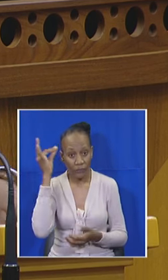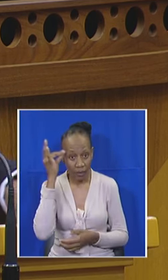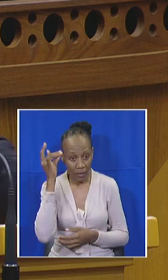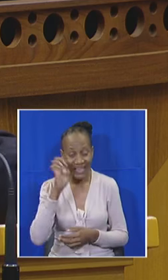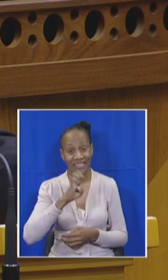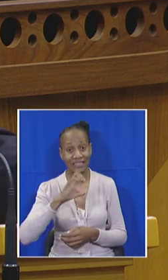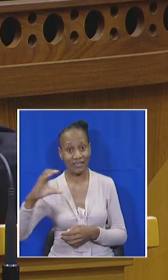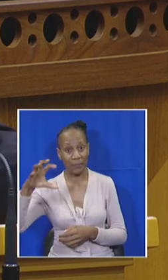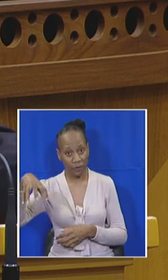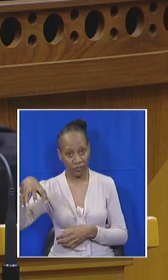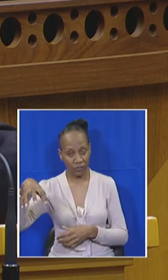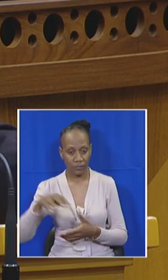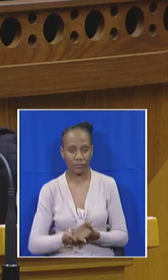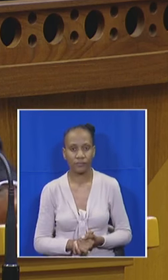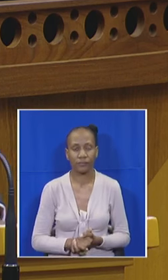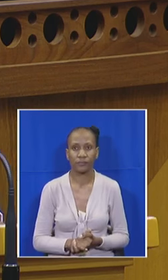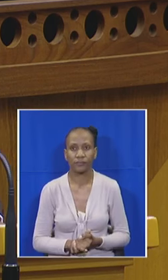Cape